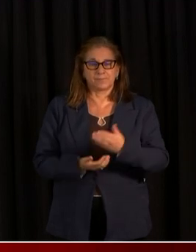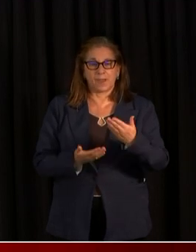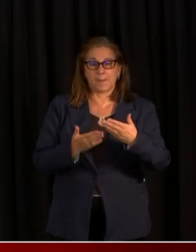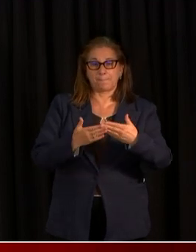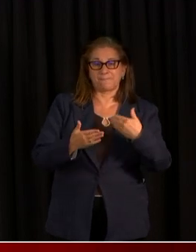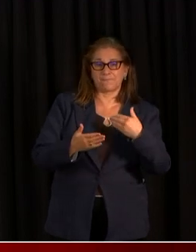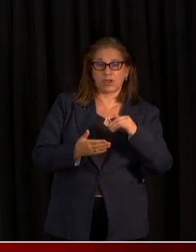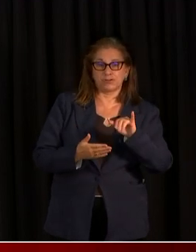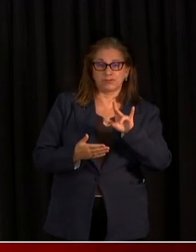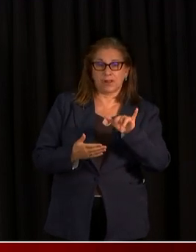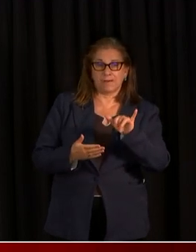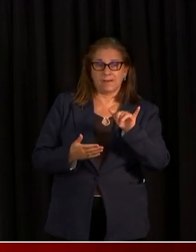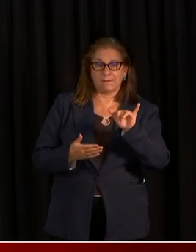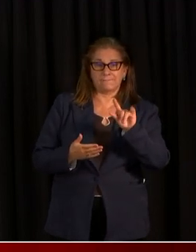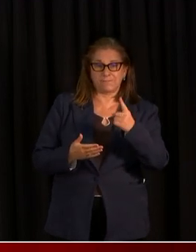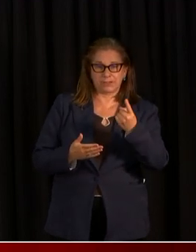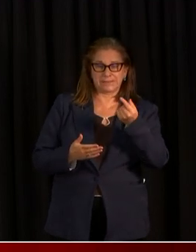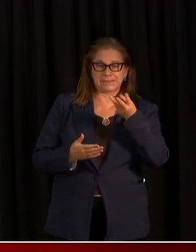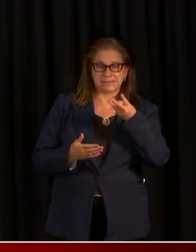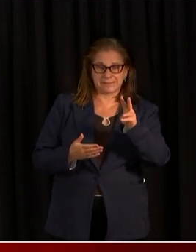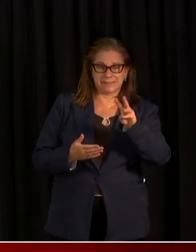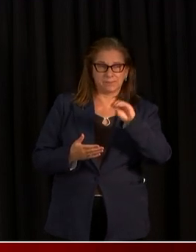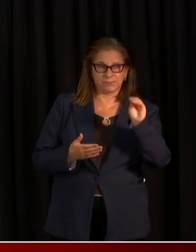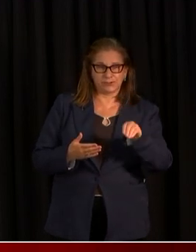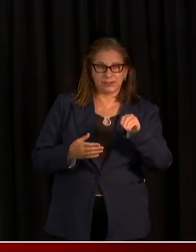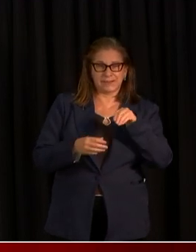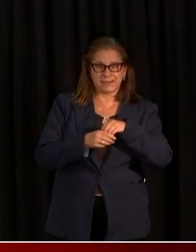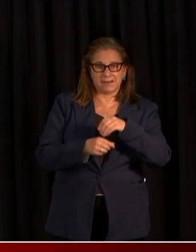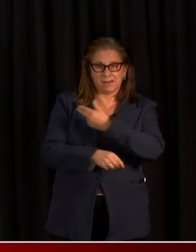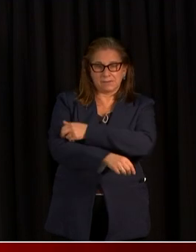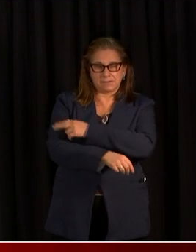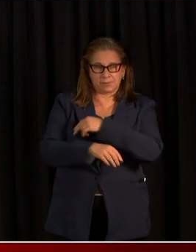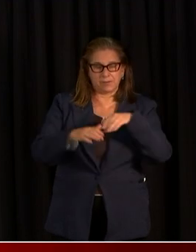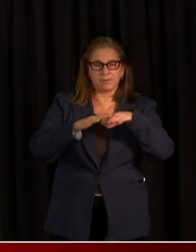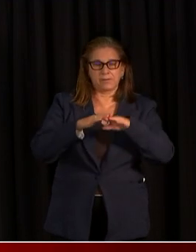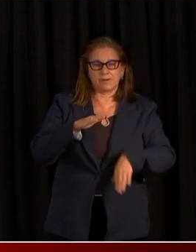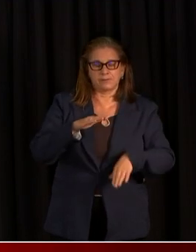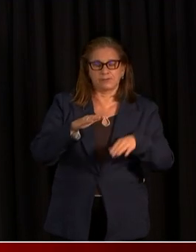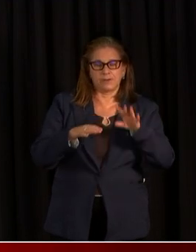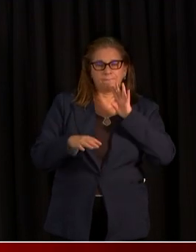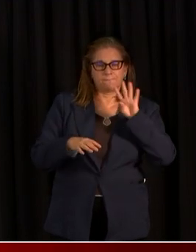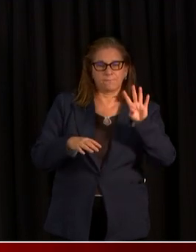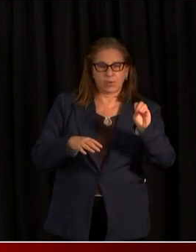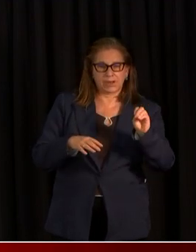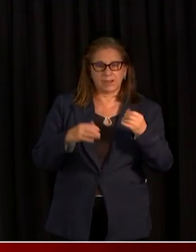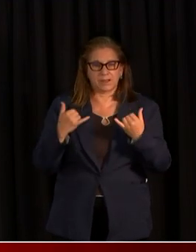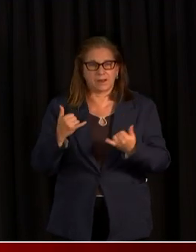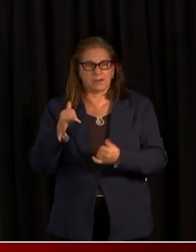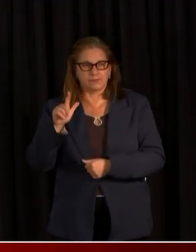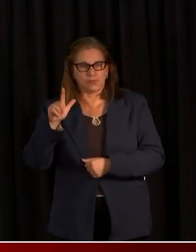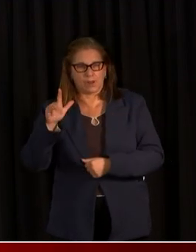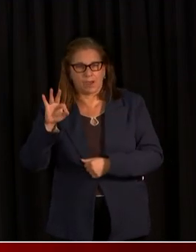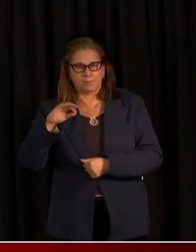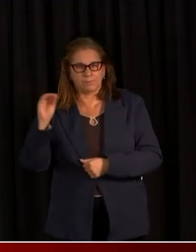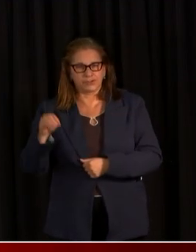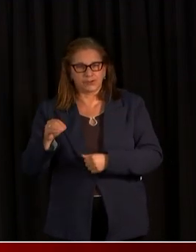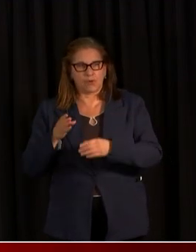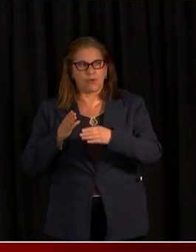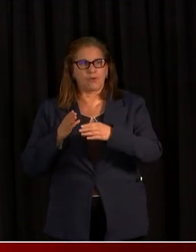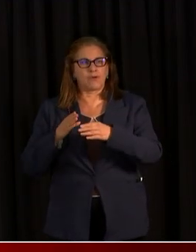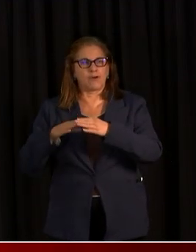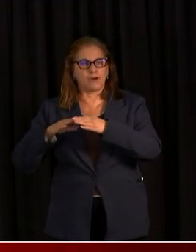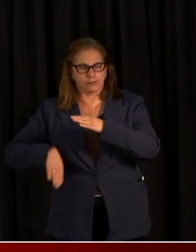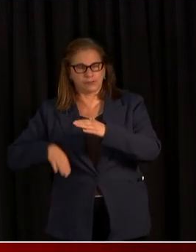our hospitalizations were occurring in people under age 40, and now it's 29%. So we are beginning to see some of those